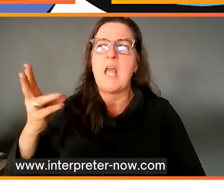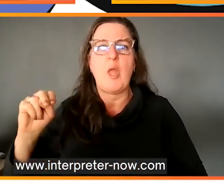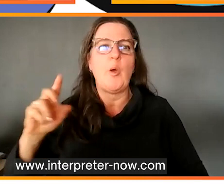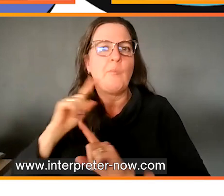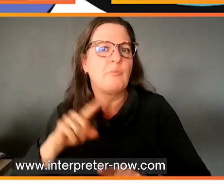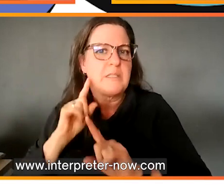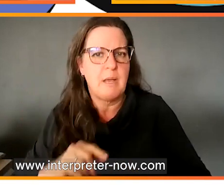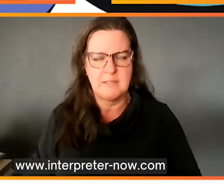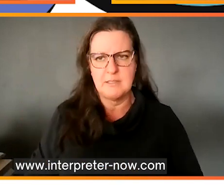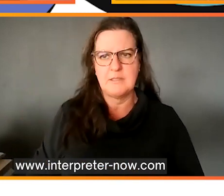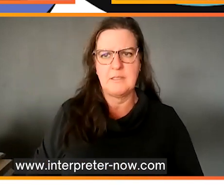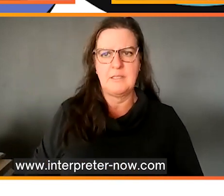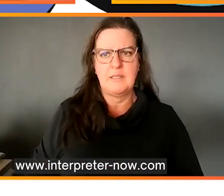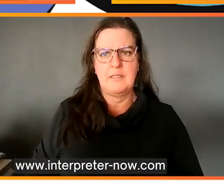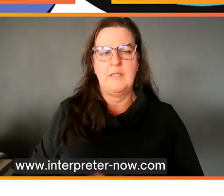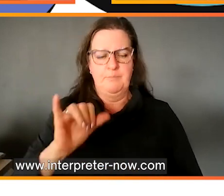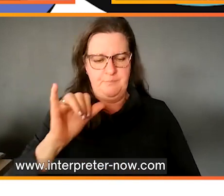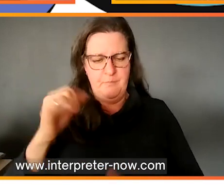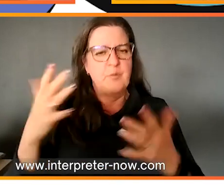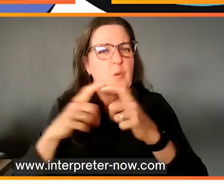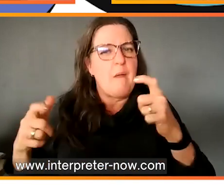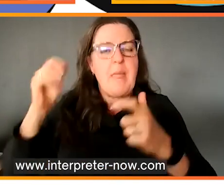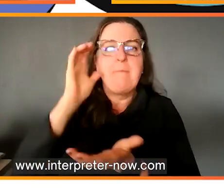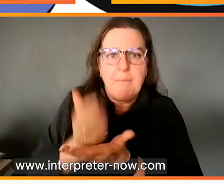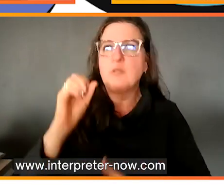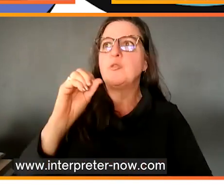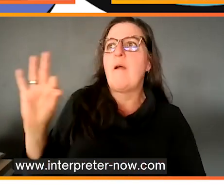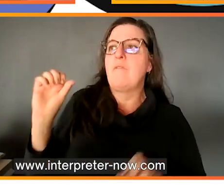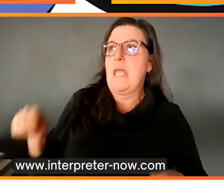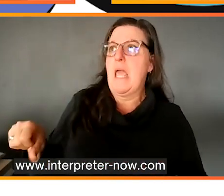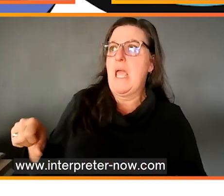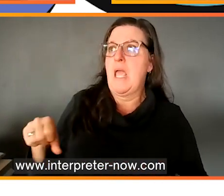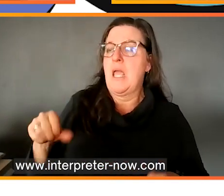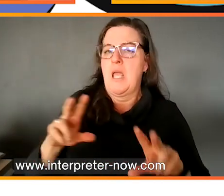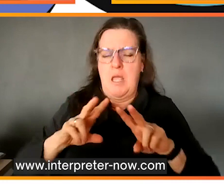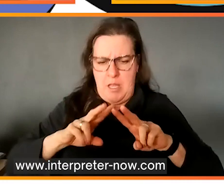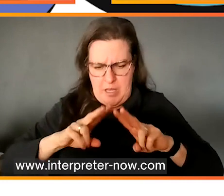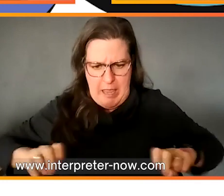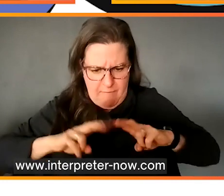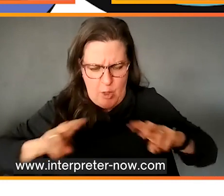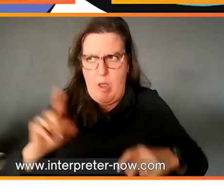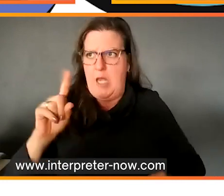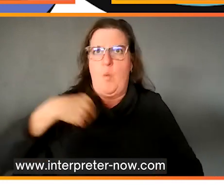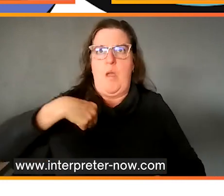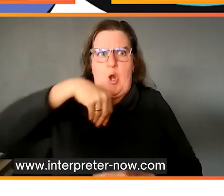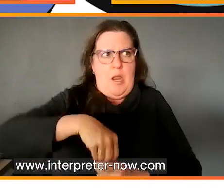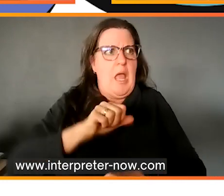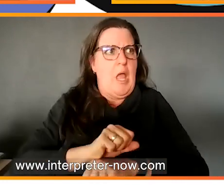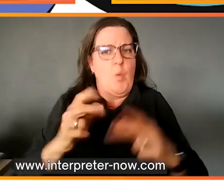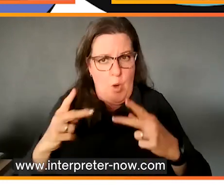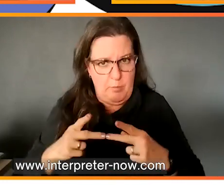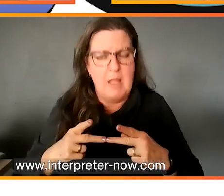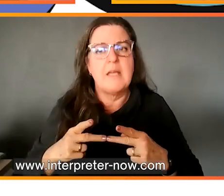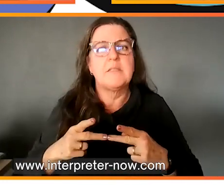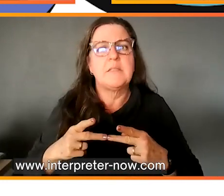work with. Yeah. Exactly. Yeah. And I, as I said, I was all in on compliance.